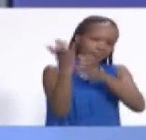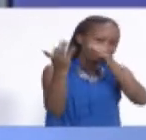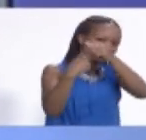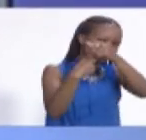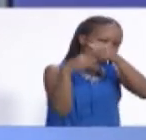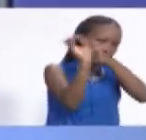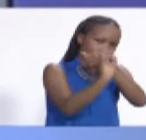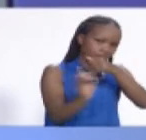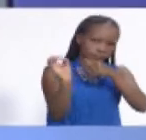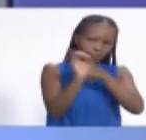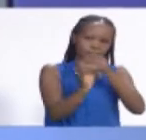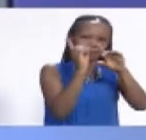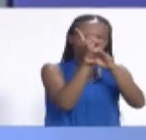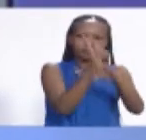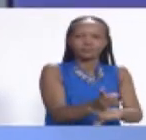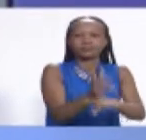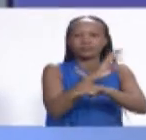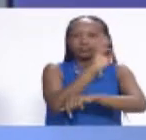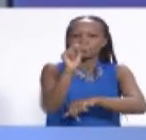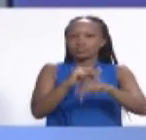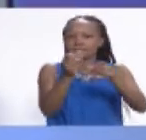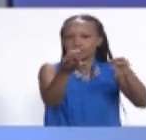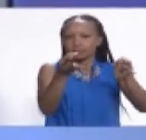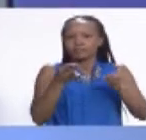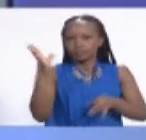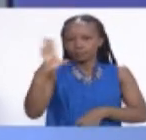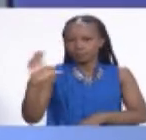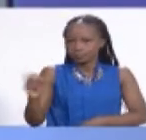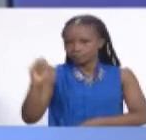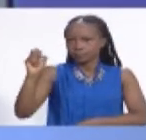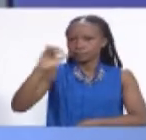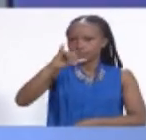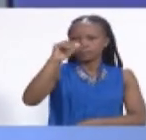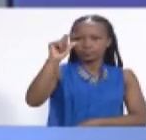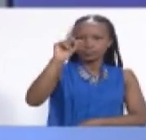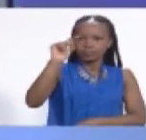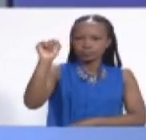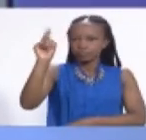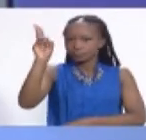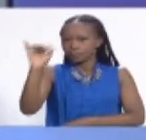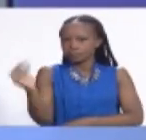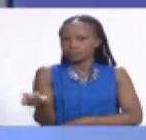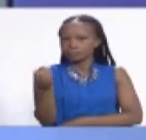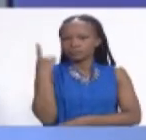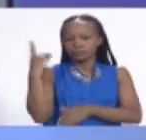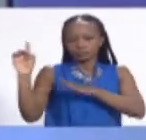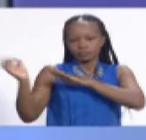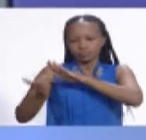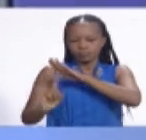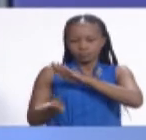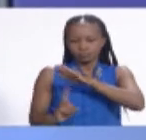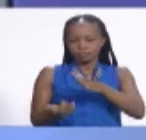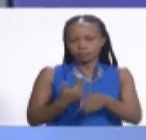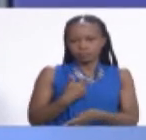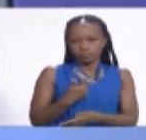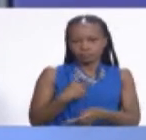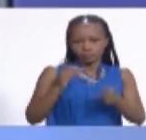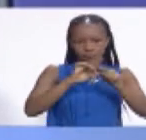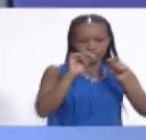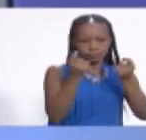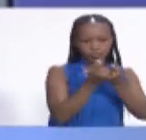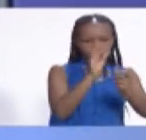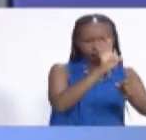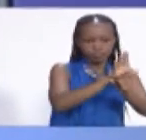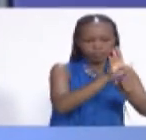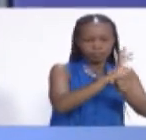6%. This is according to National Treasury CS Ukuri Yatani, who noted that the ministry had formed a multi-agency team